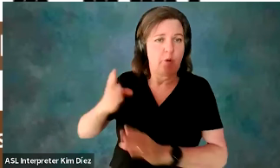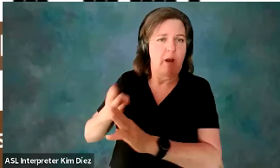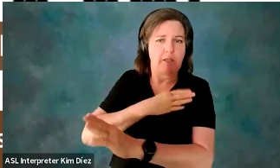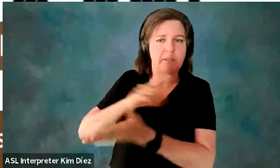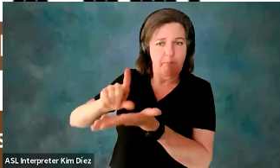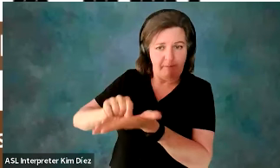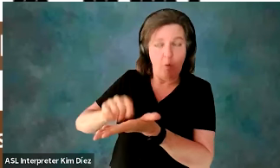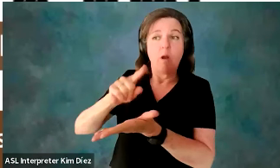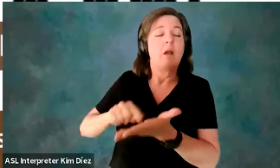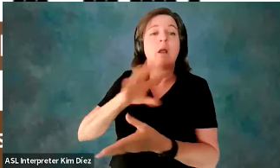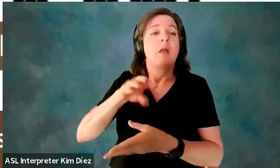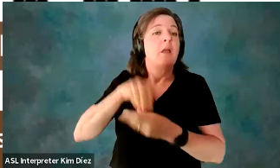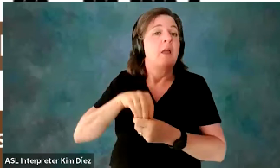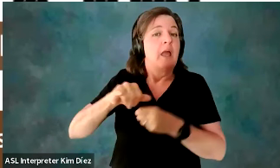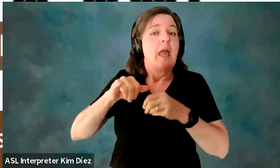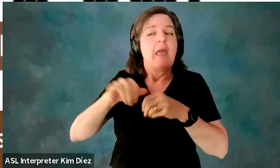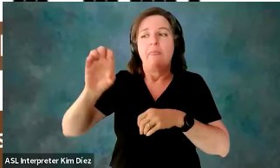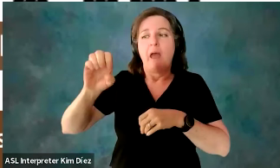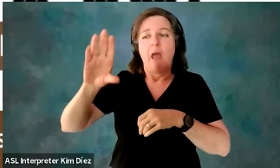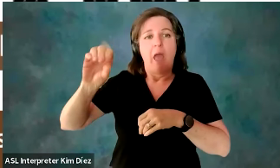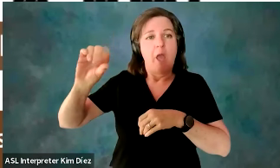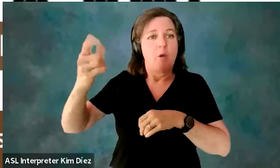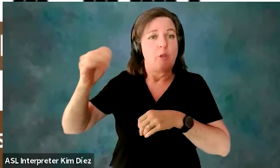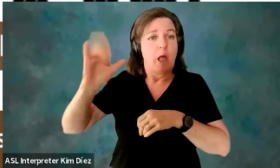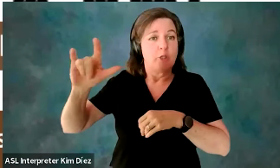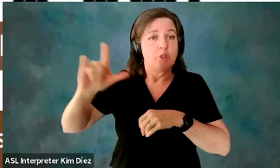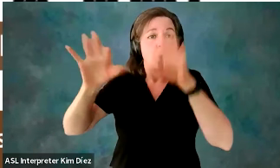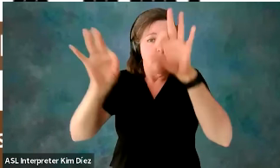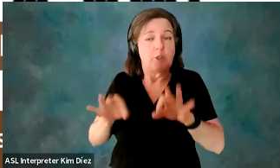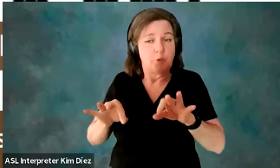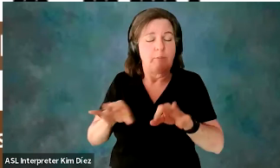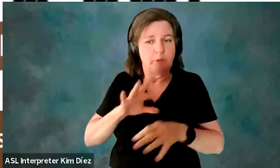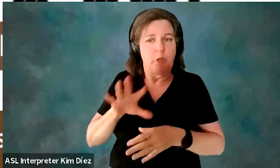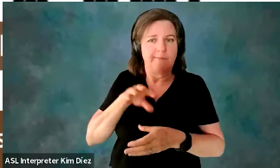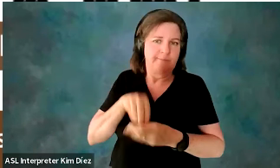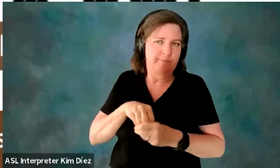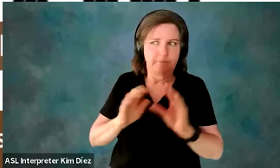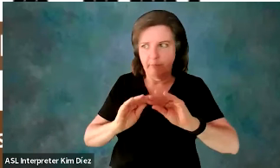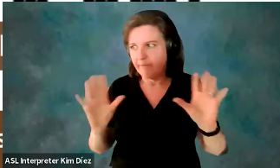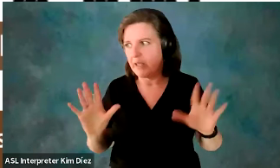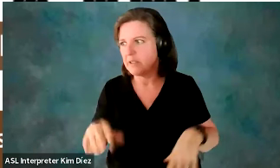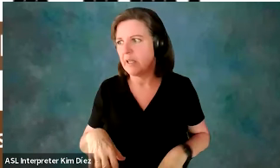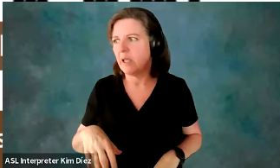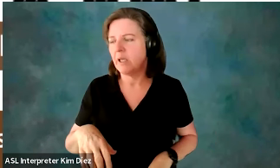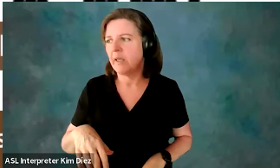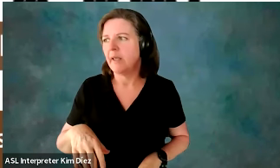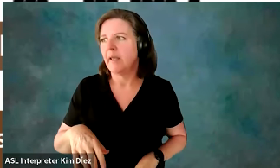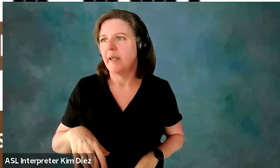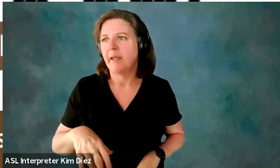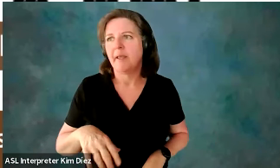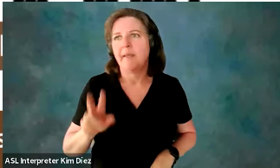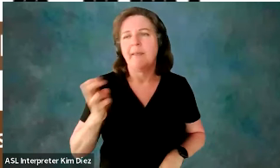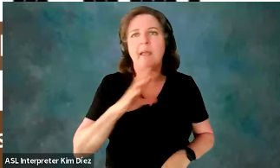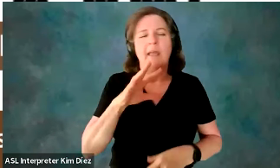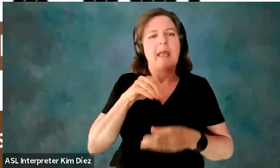there is the ecological description, and also, obviously, information on